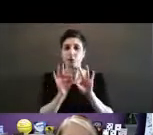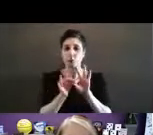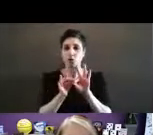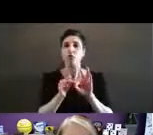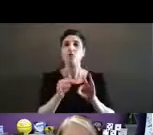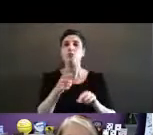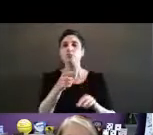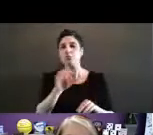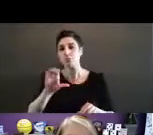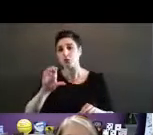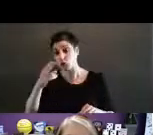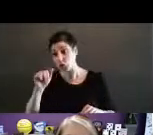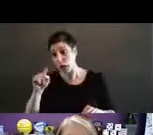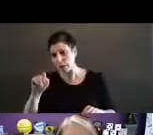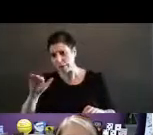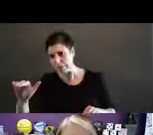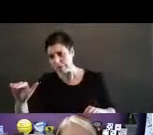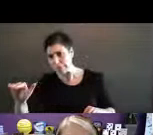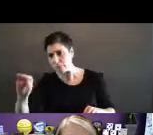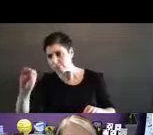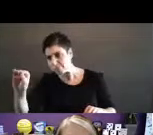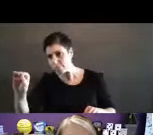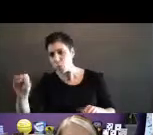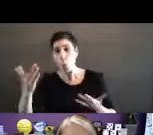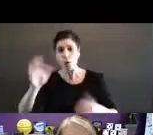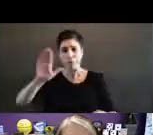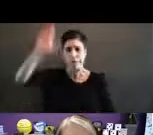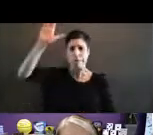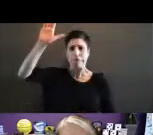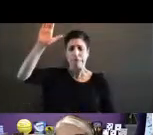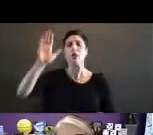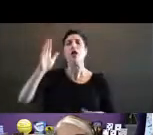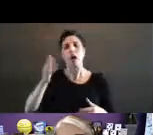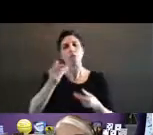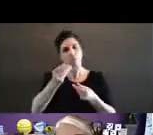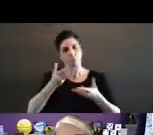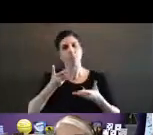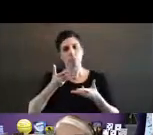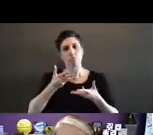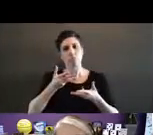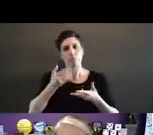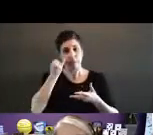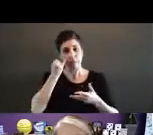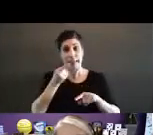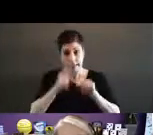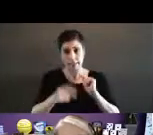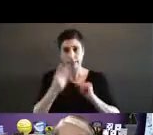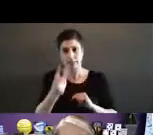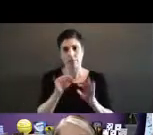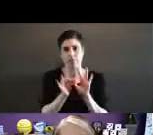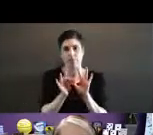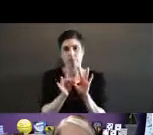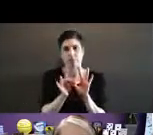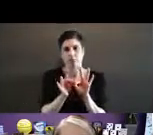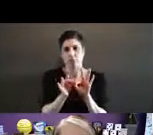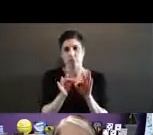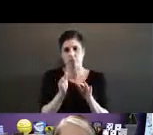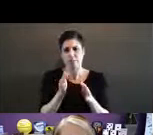the chat or by raising your hand, let us know if there's a problem, if you can't see, or you